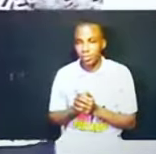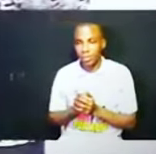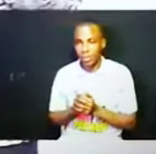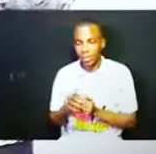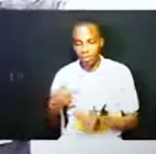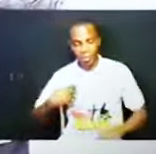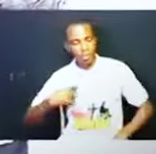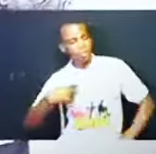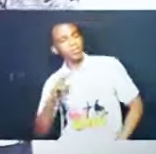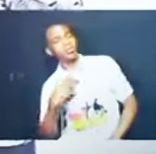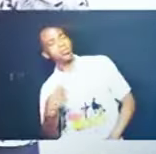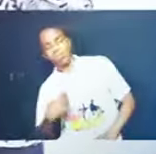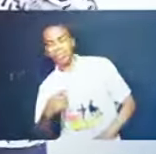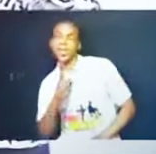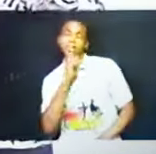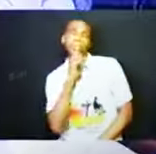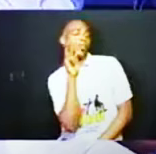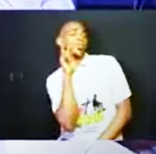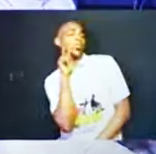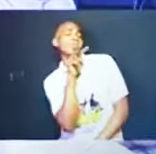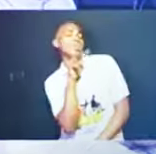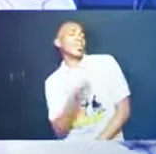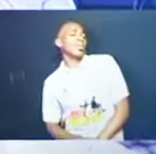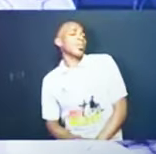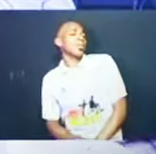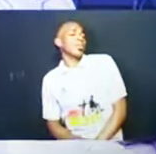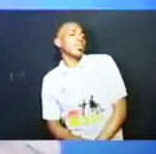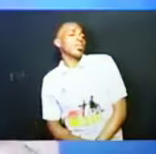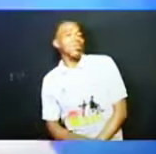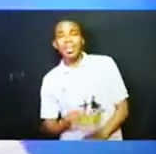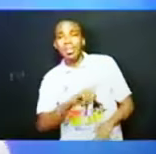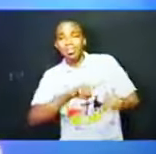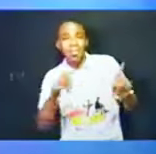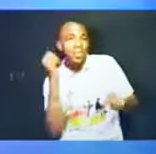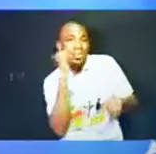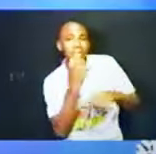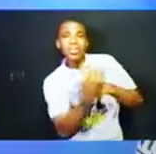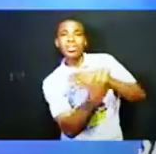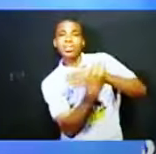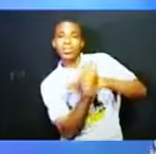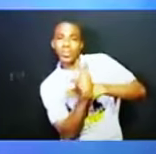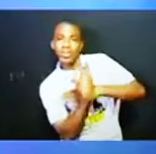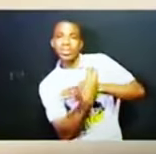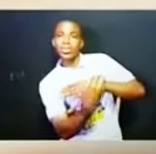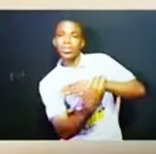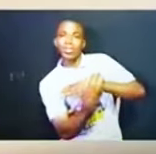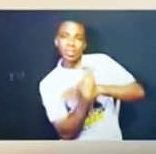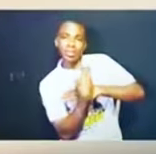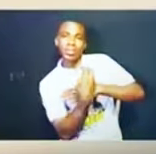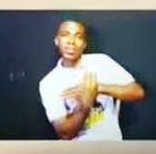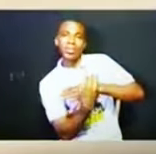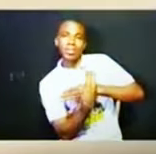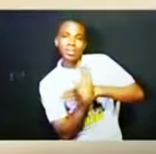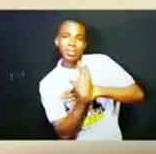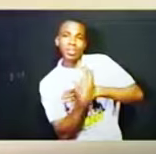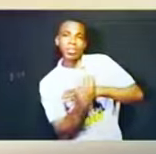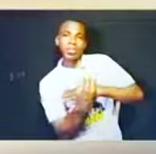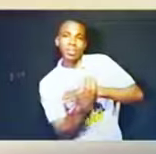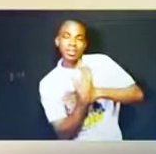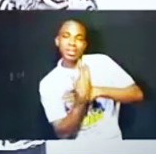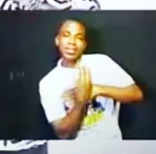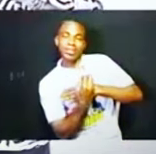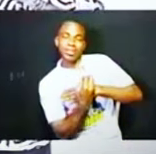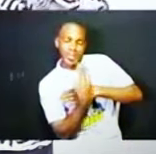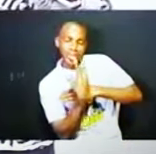looking at her. But as she continued to speak, strength was leaving